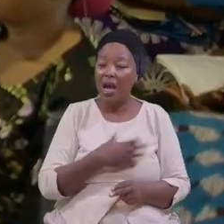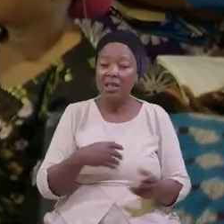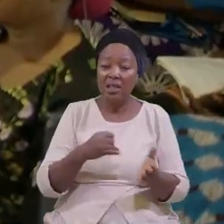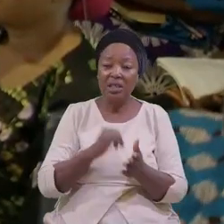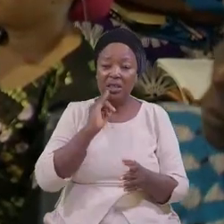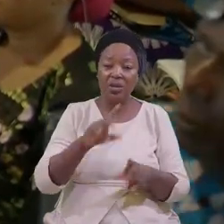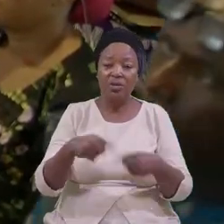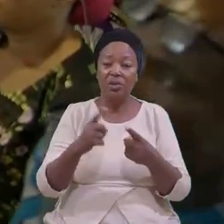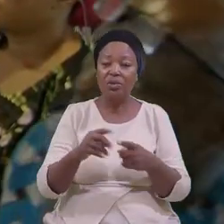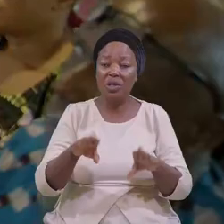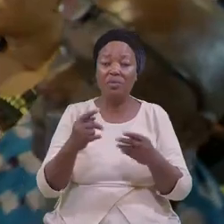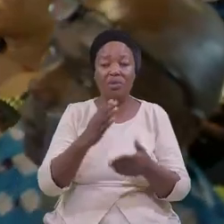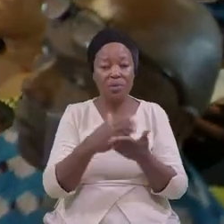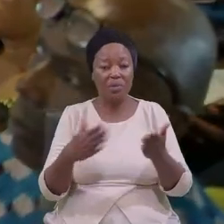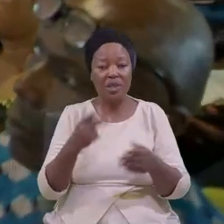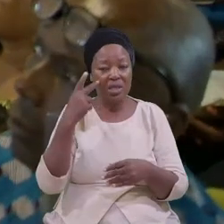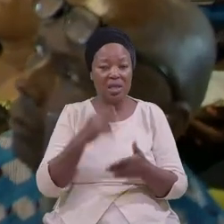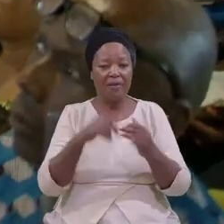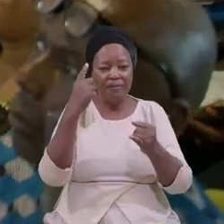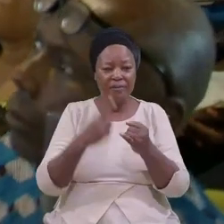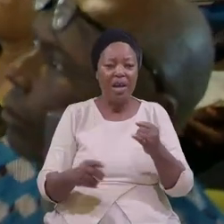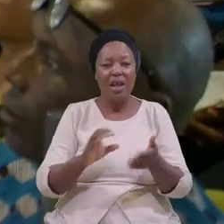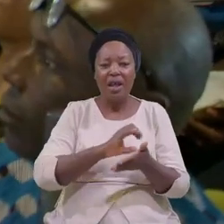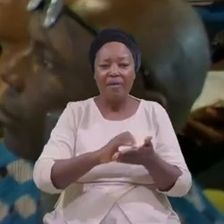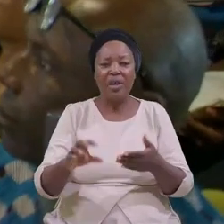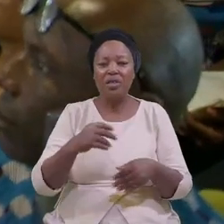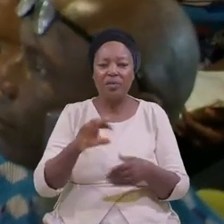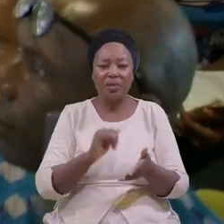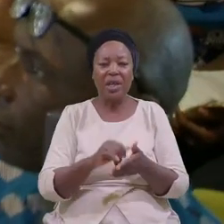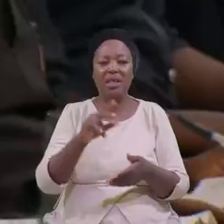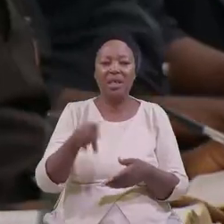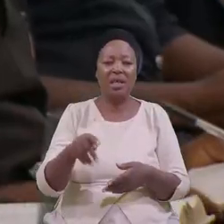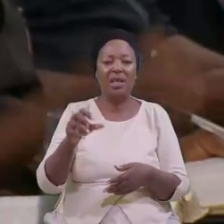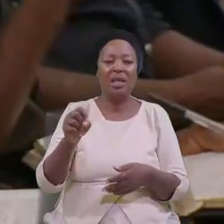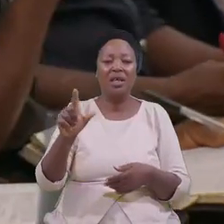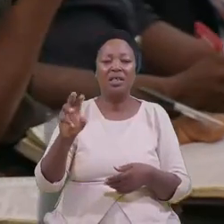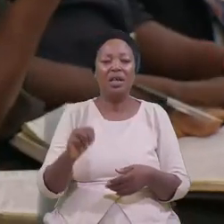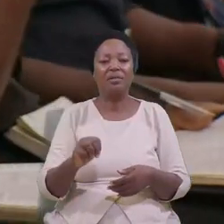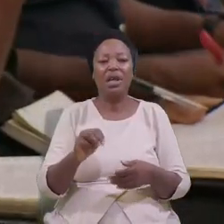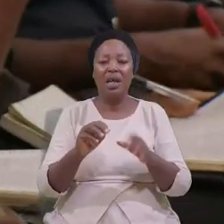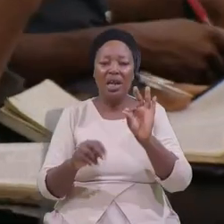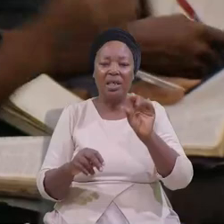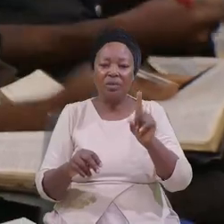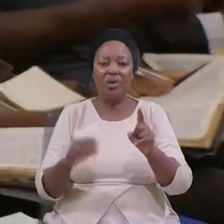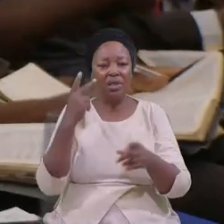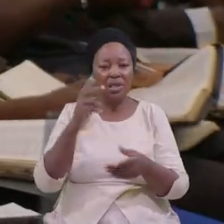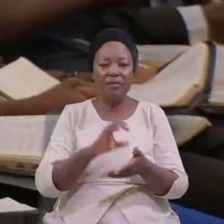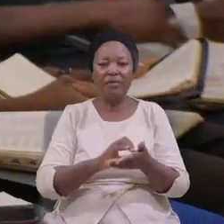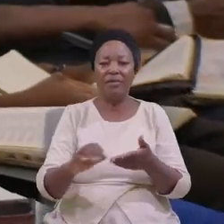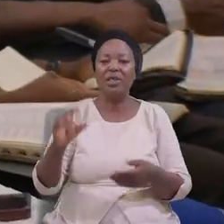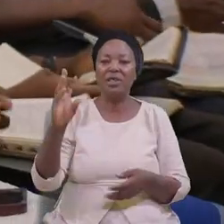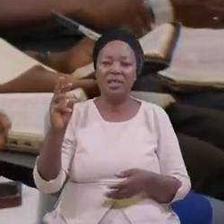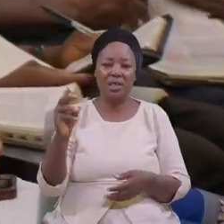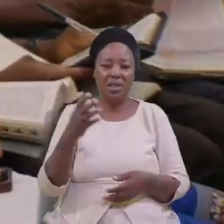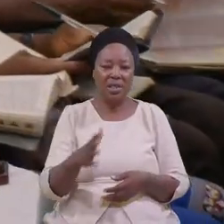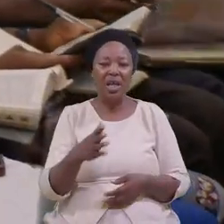give you something. Look at the final verse of that Psalm 91. I'm looking at verse 16 here. And